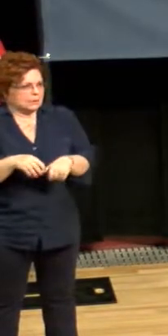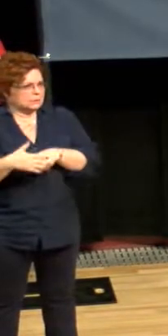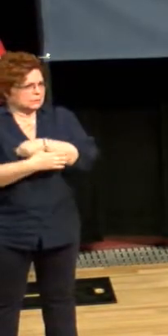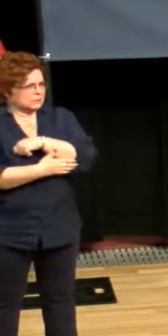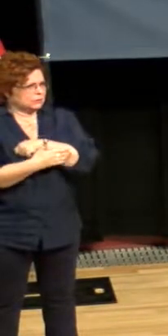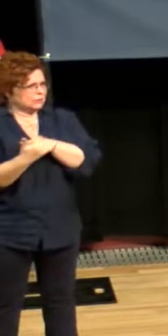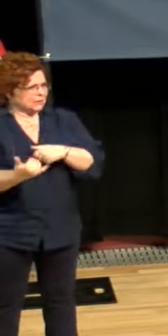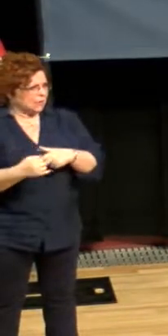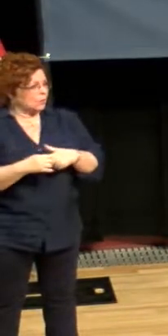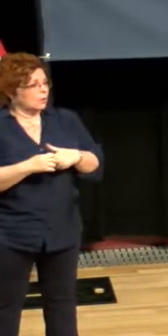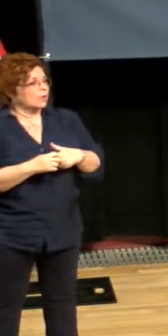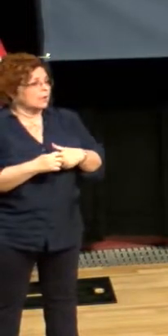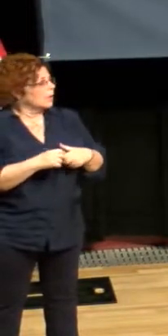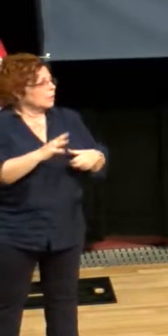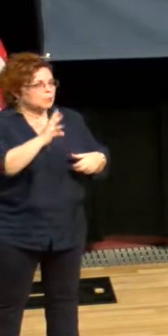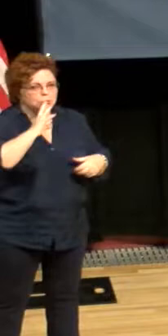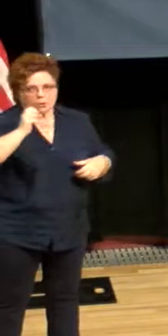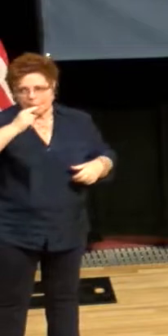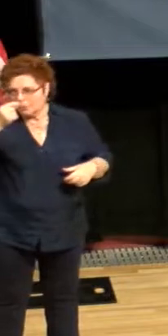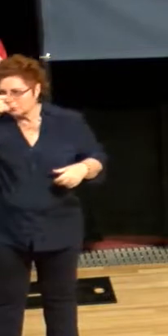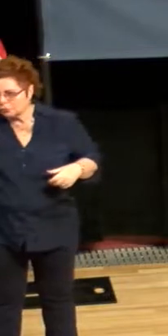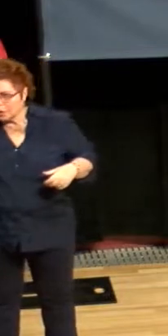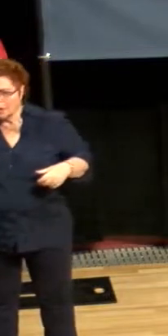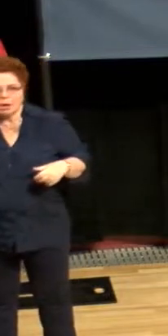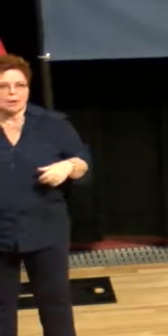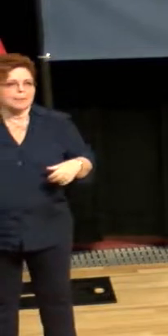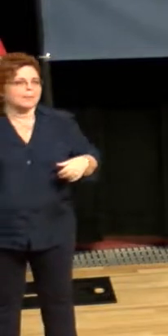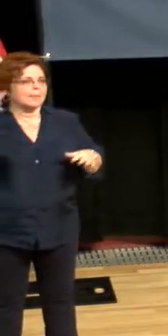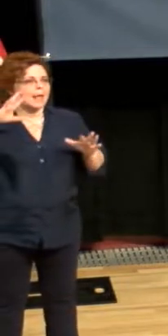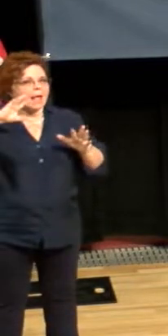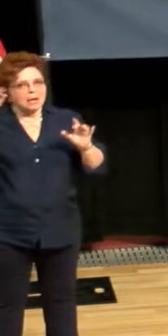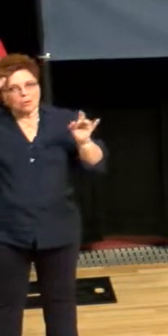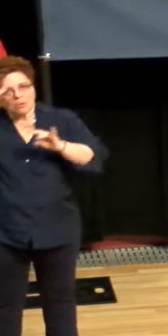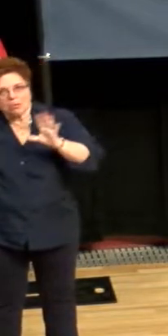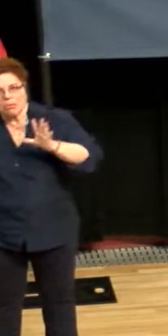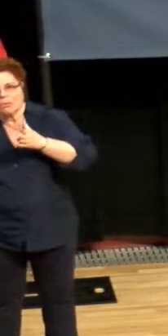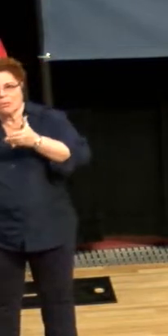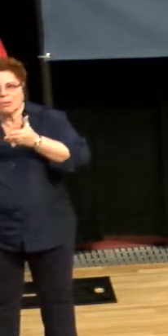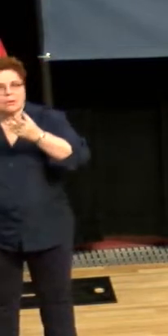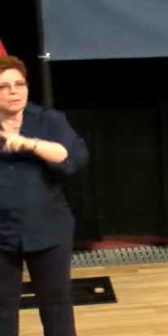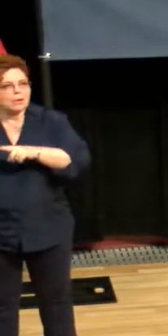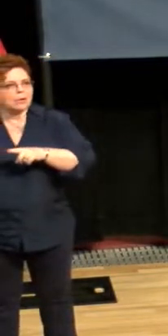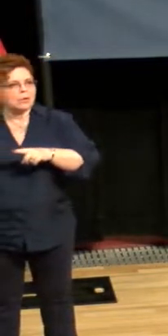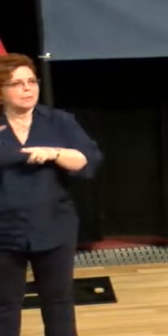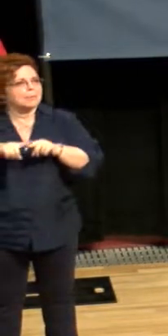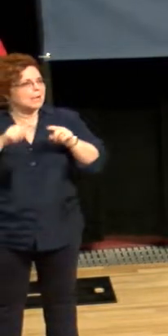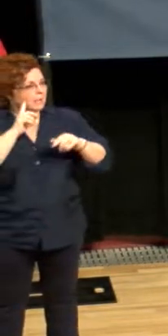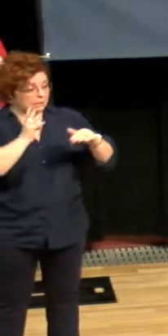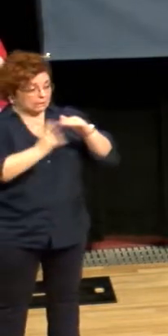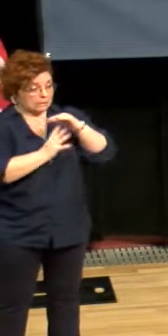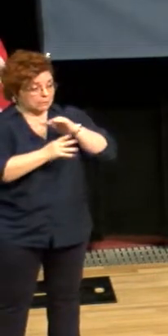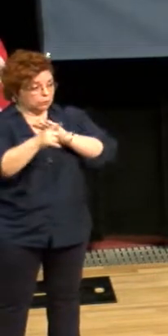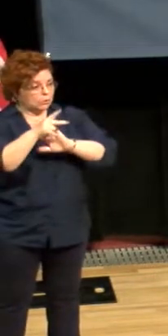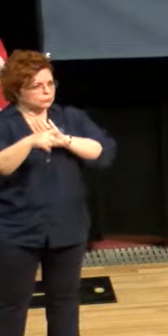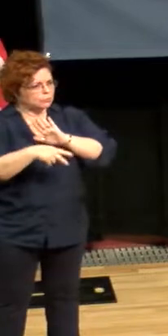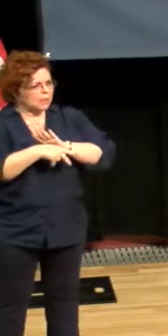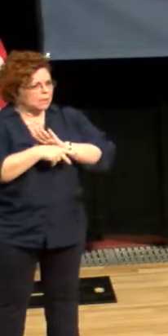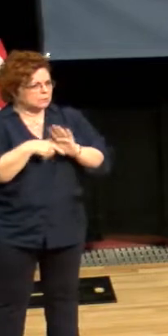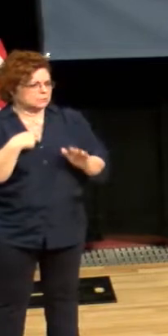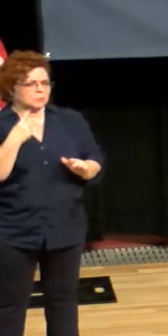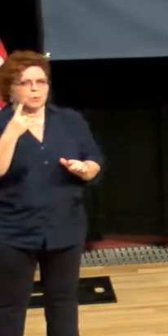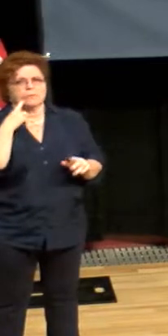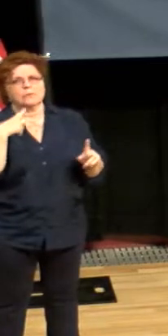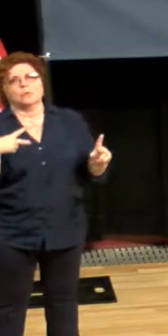now. And we talk about Donald Trump and all of the things that are terrible about him, but I think the immigration policy is one